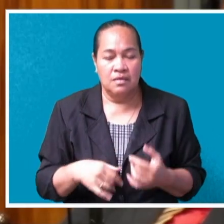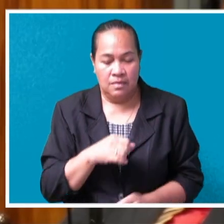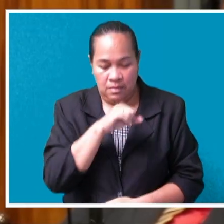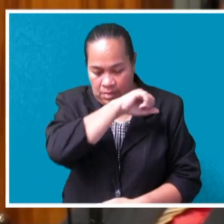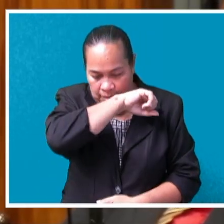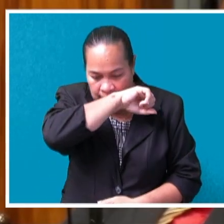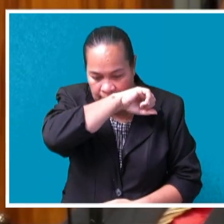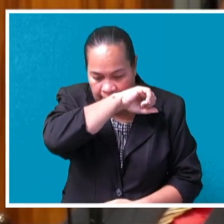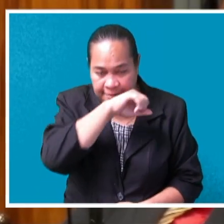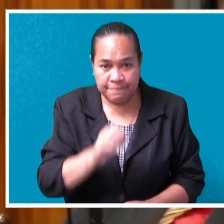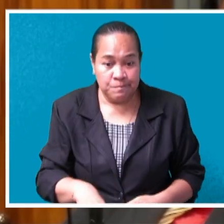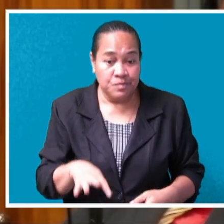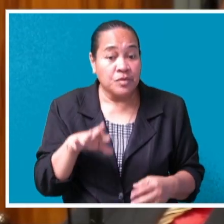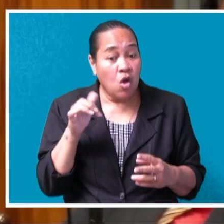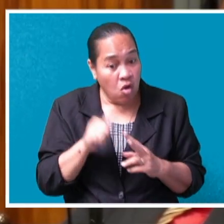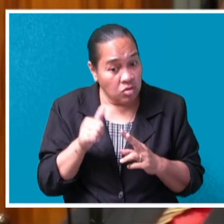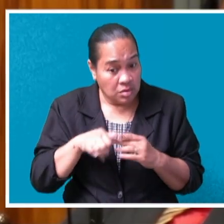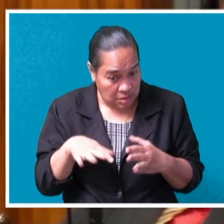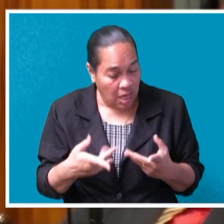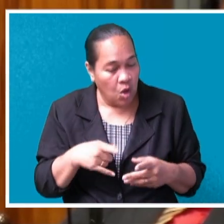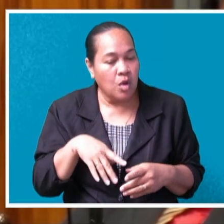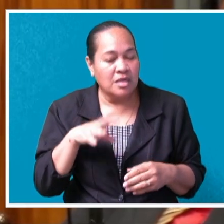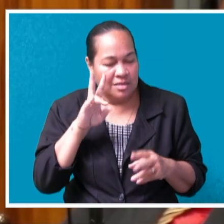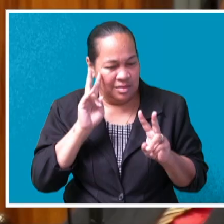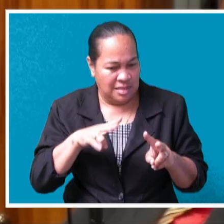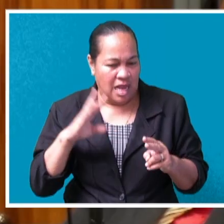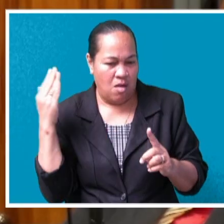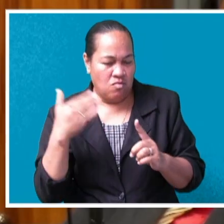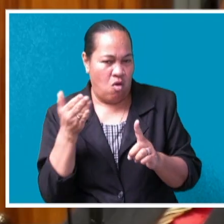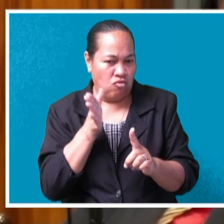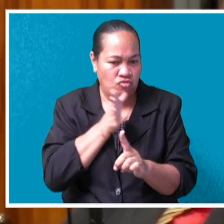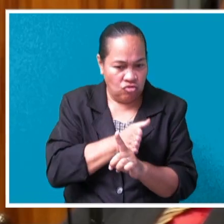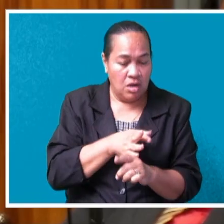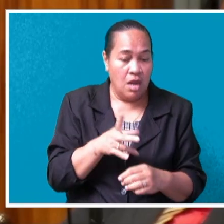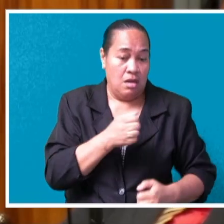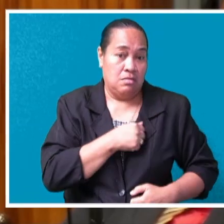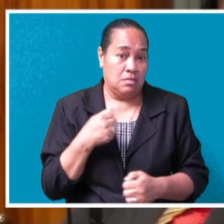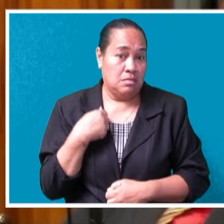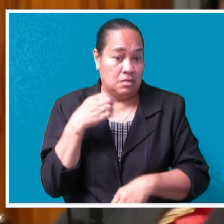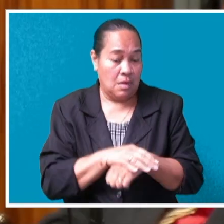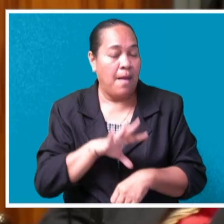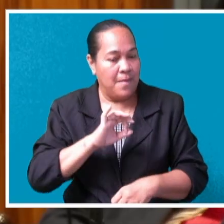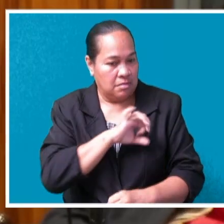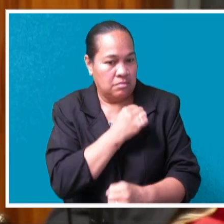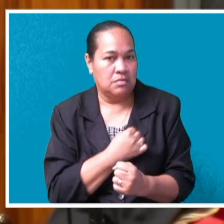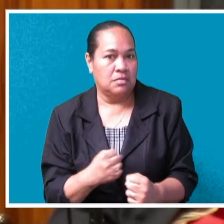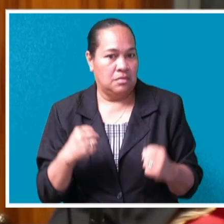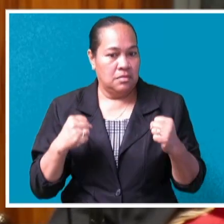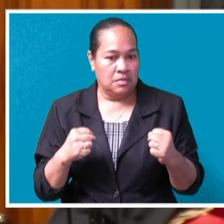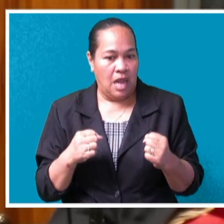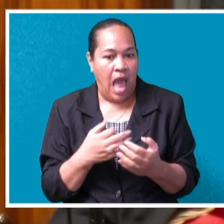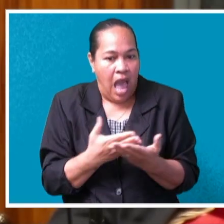a comprehensive approach. Law enforcement agencies must continue to strengthen their operational